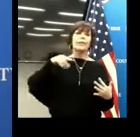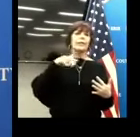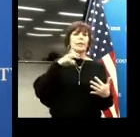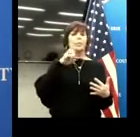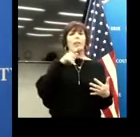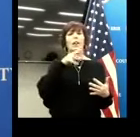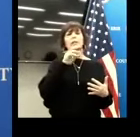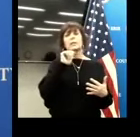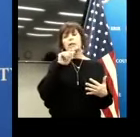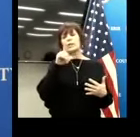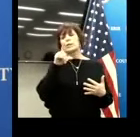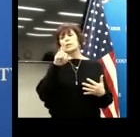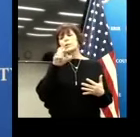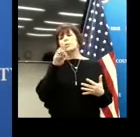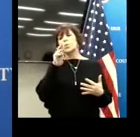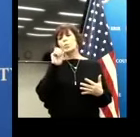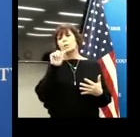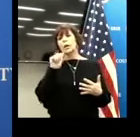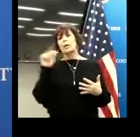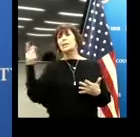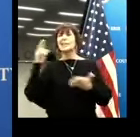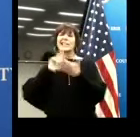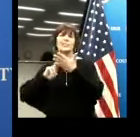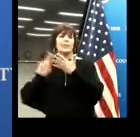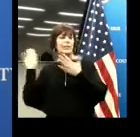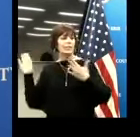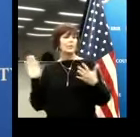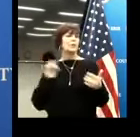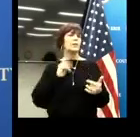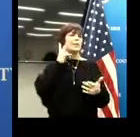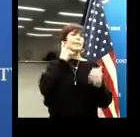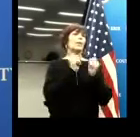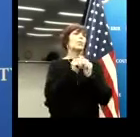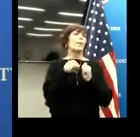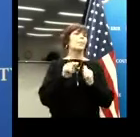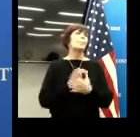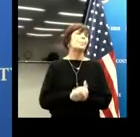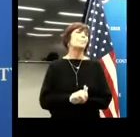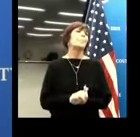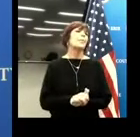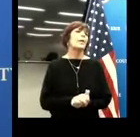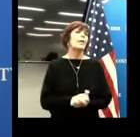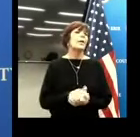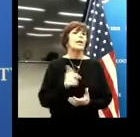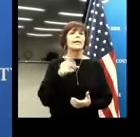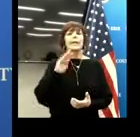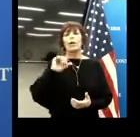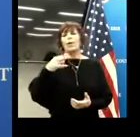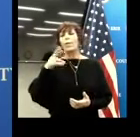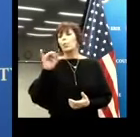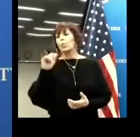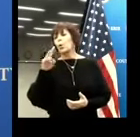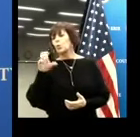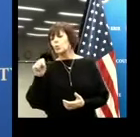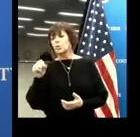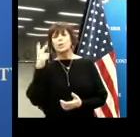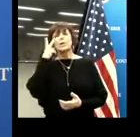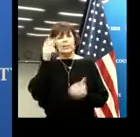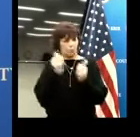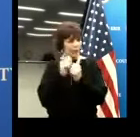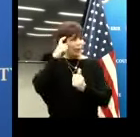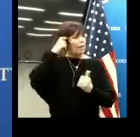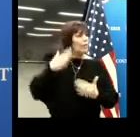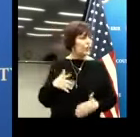DeRosa, the governor's secretary, who you often see with the governor during his press conferences, Gareth Rhodes, often see with the governor's